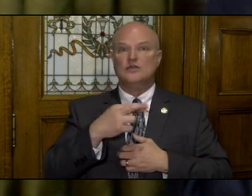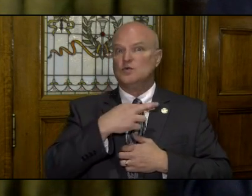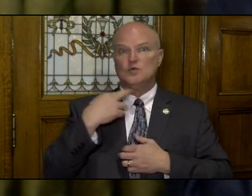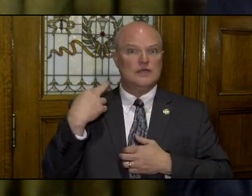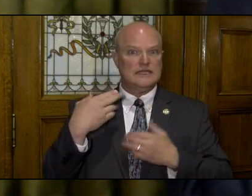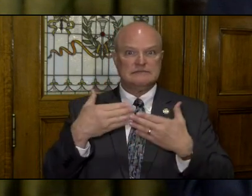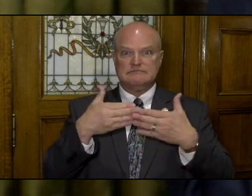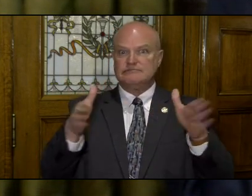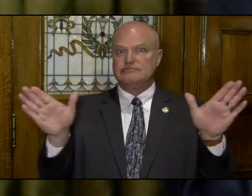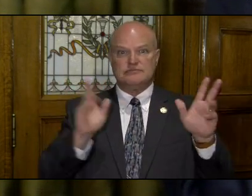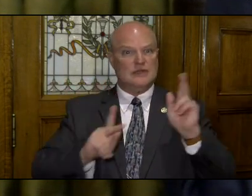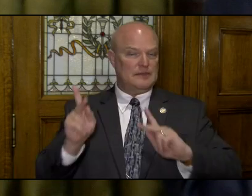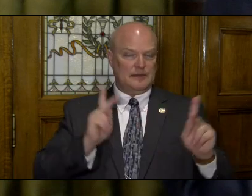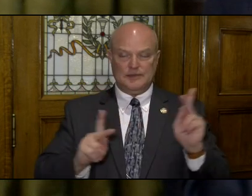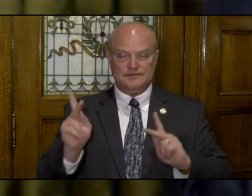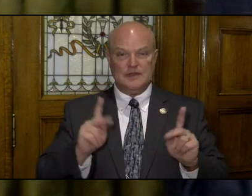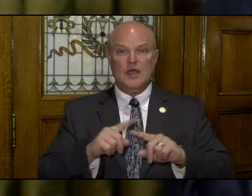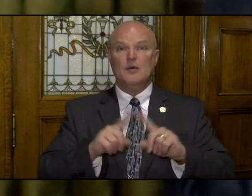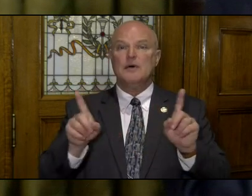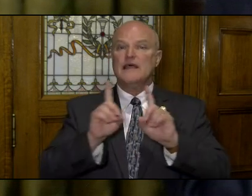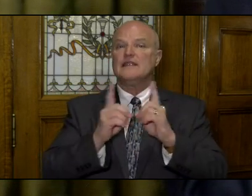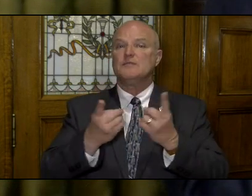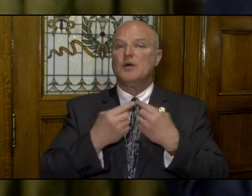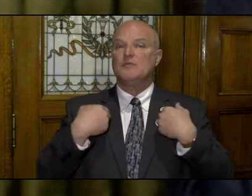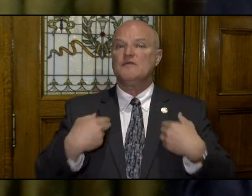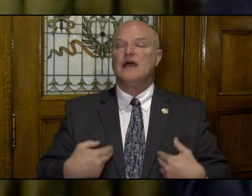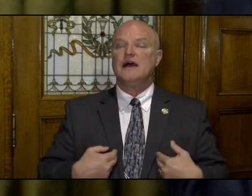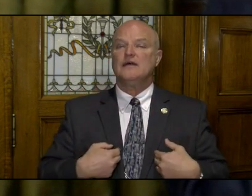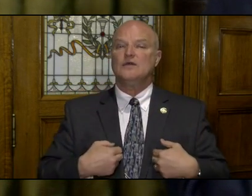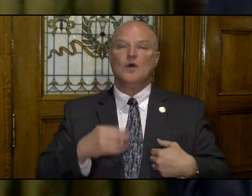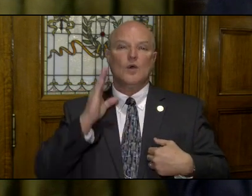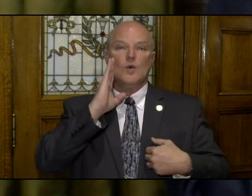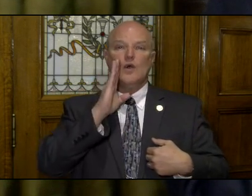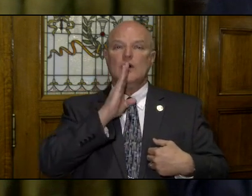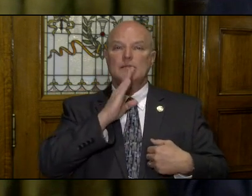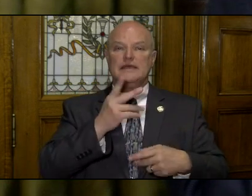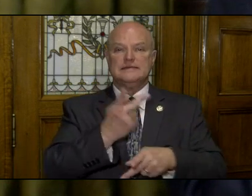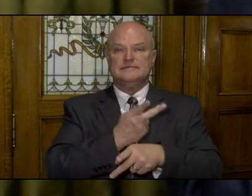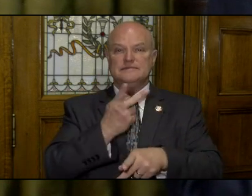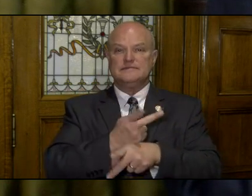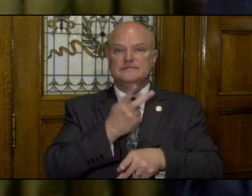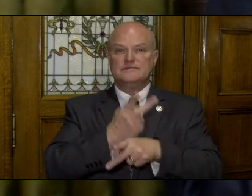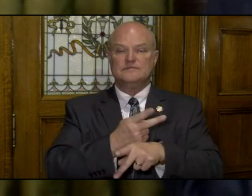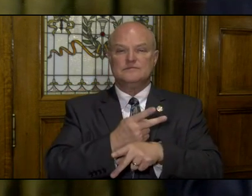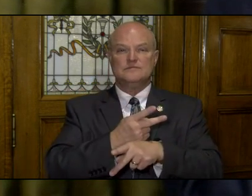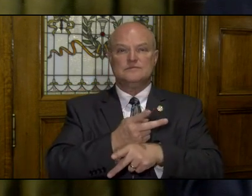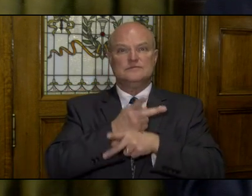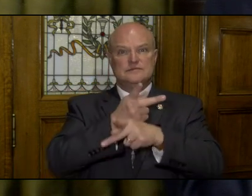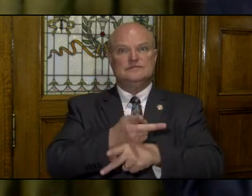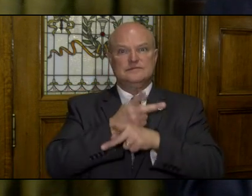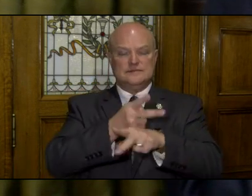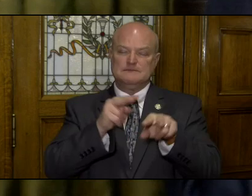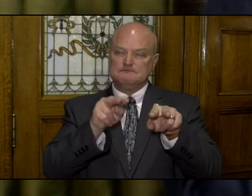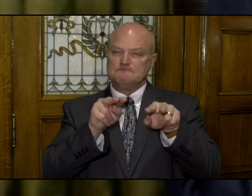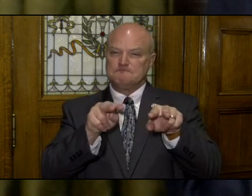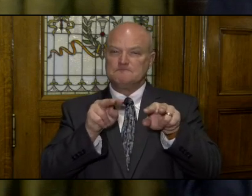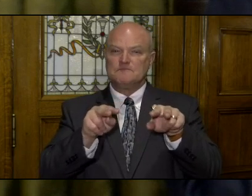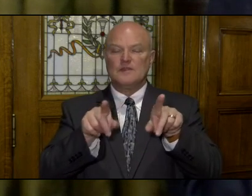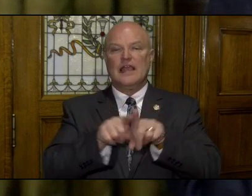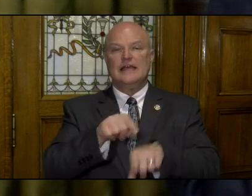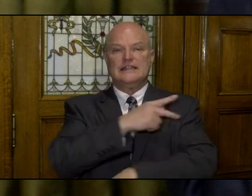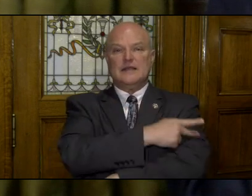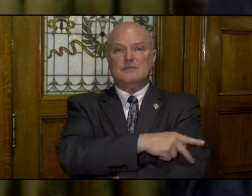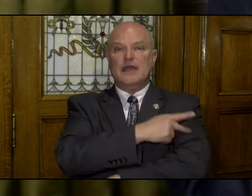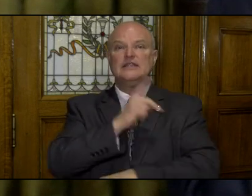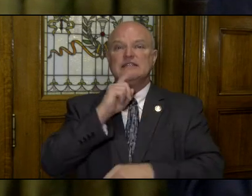risk to the public, but the Department of Health team will be taking the proper precautions there as the